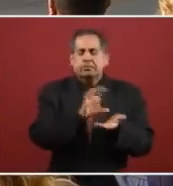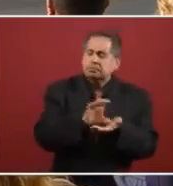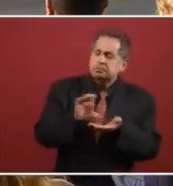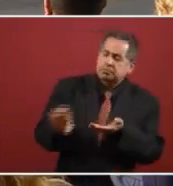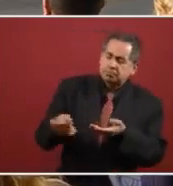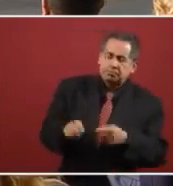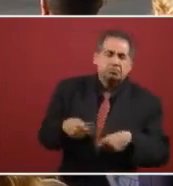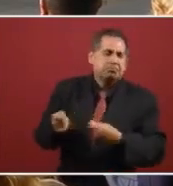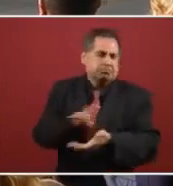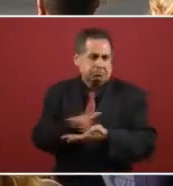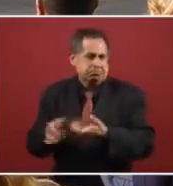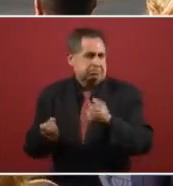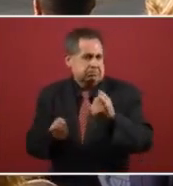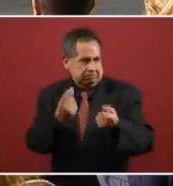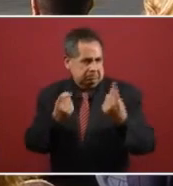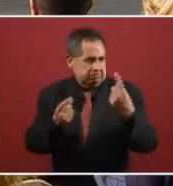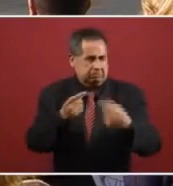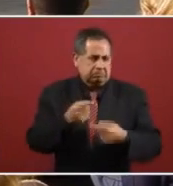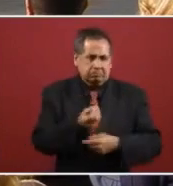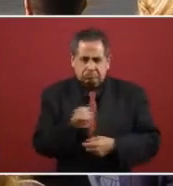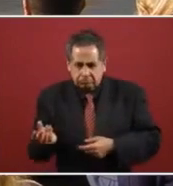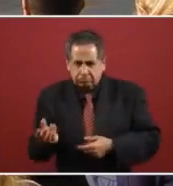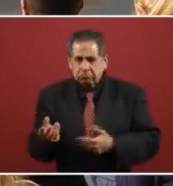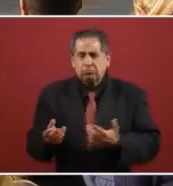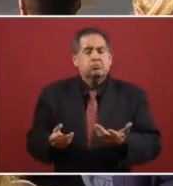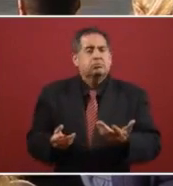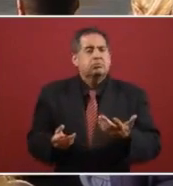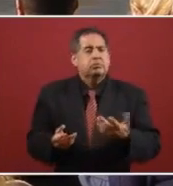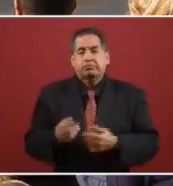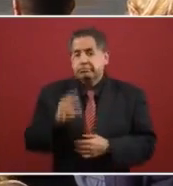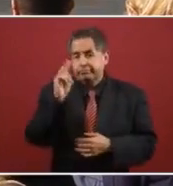through the effort of supporters,